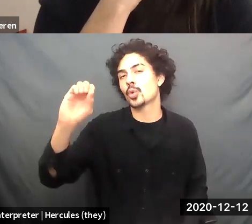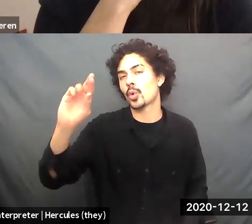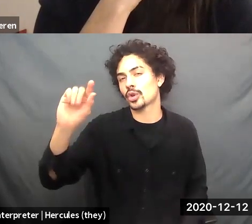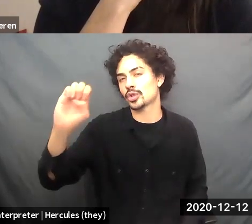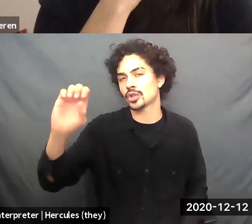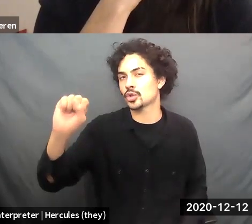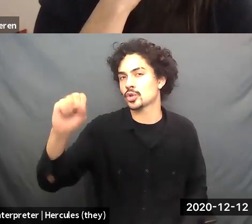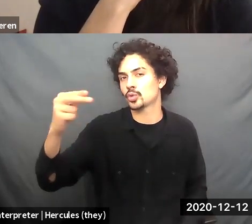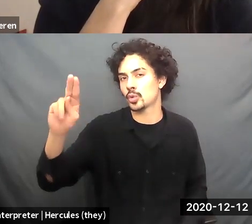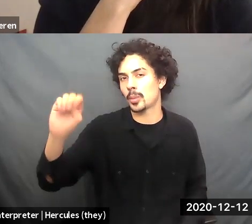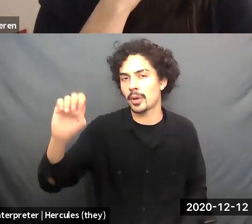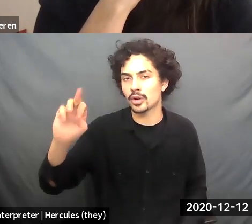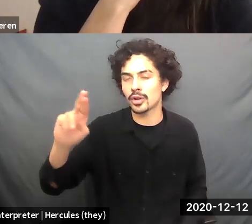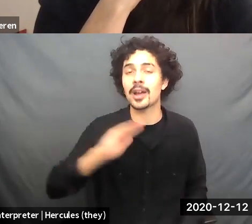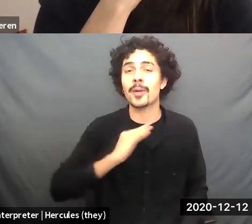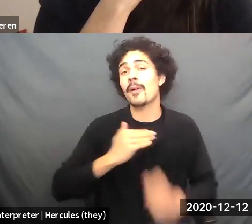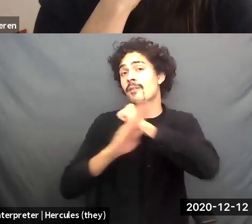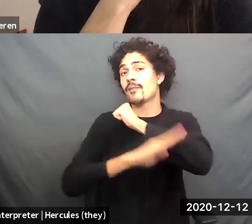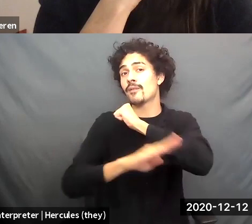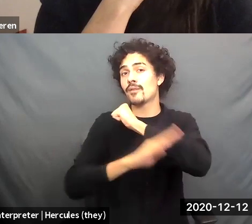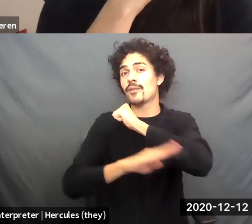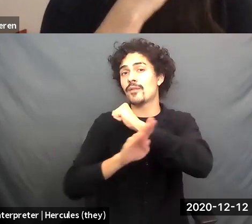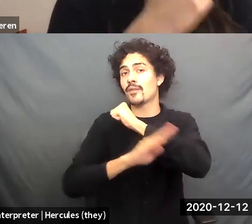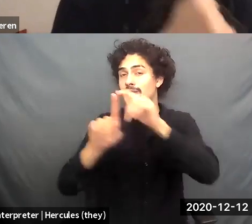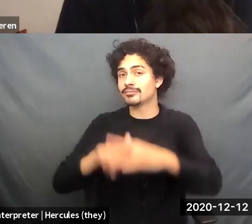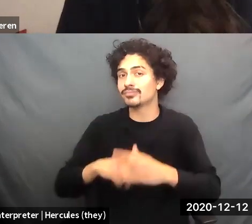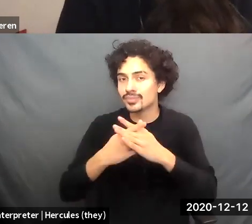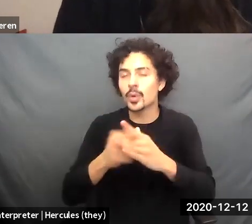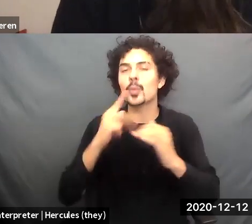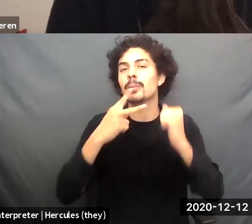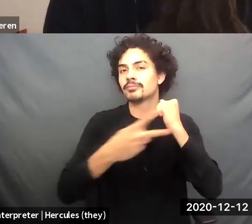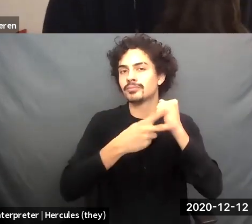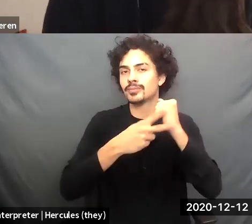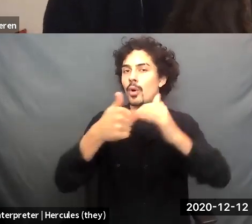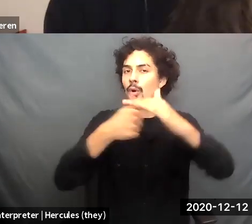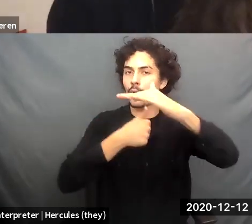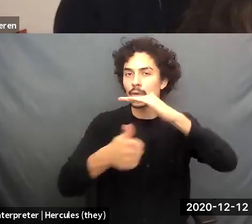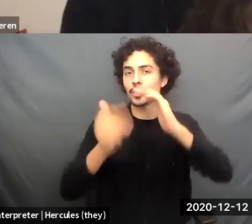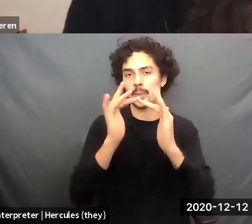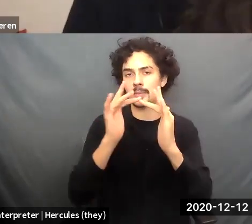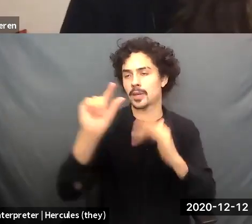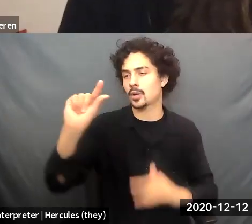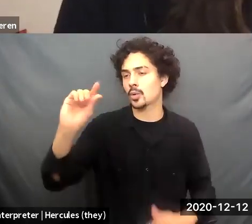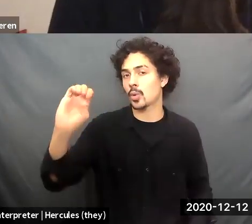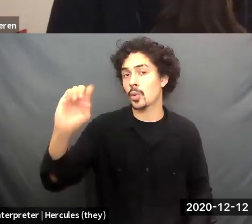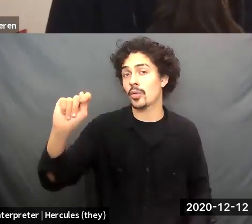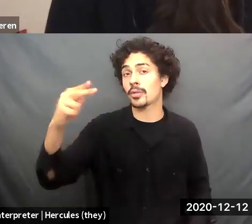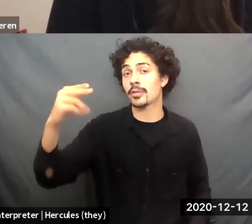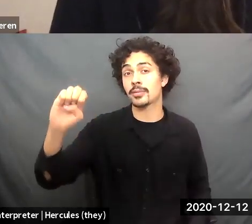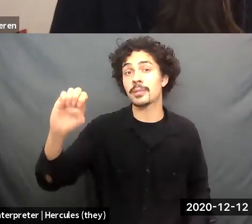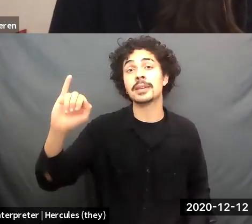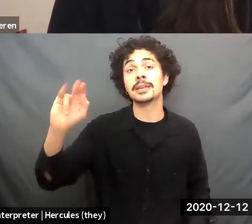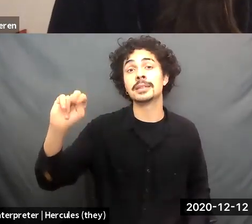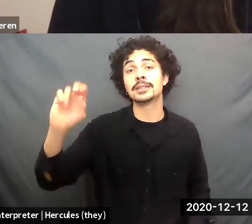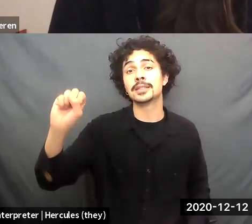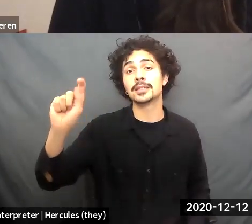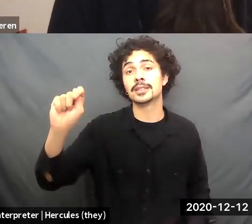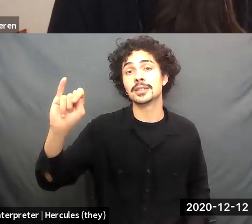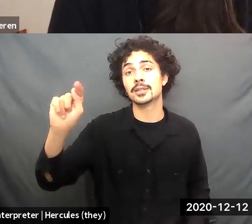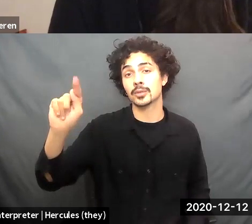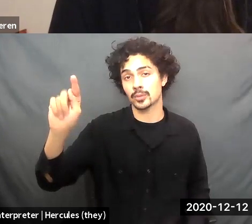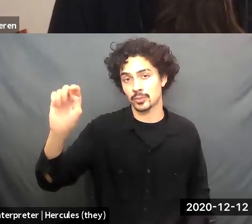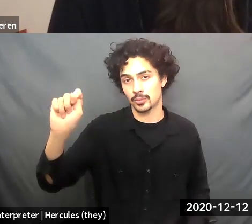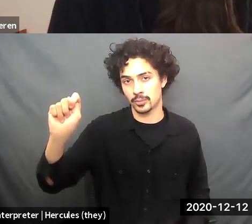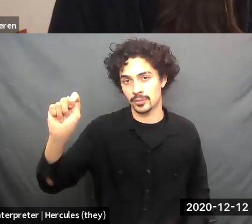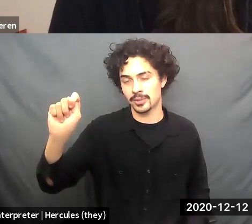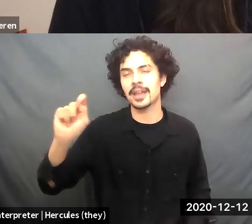This fall iteration of the series is going to be archived on the Goethe Institute's website where you can also find the collaborations that